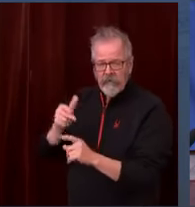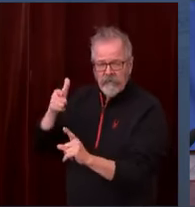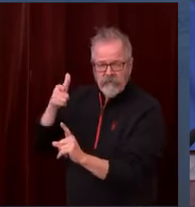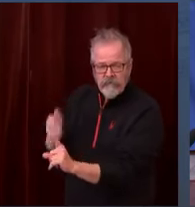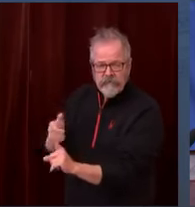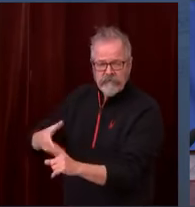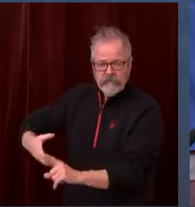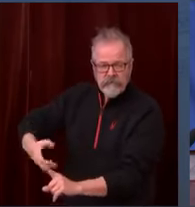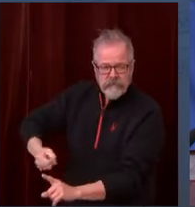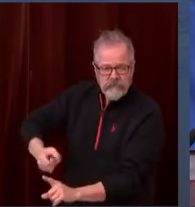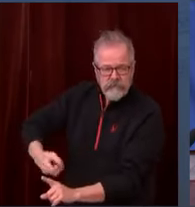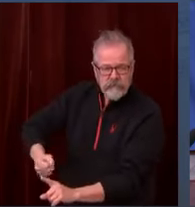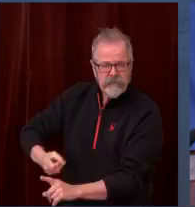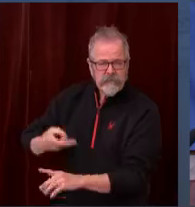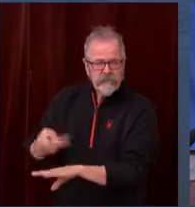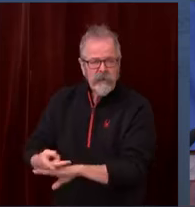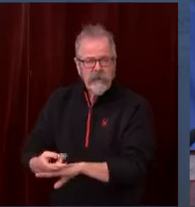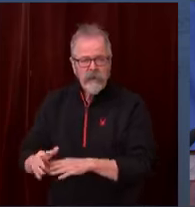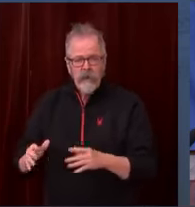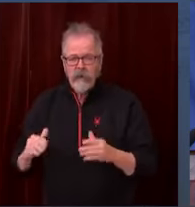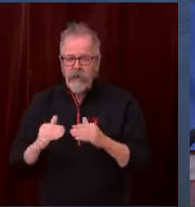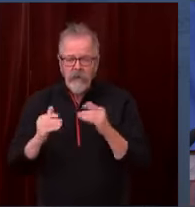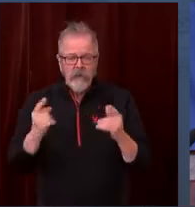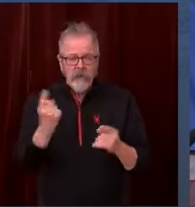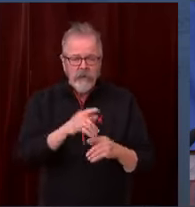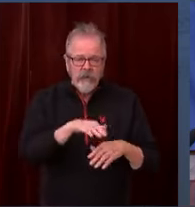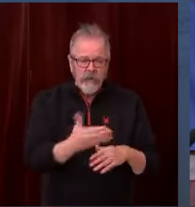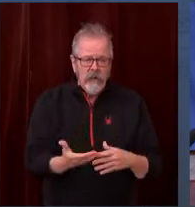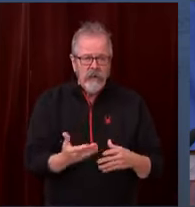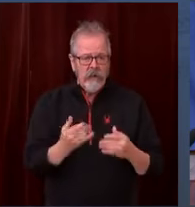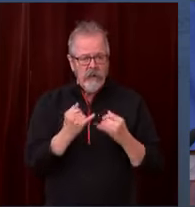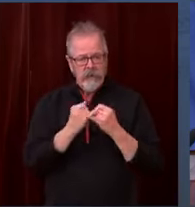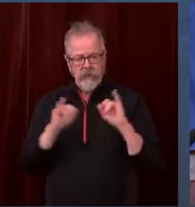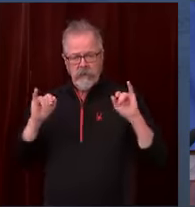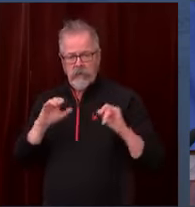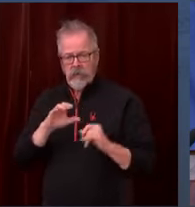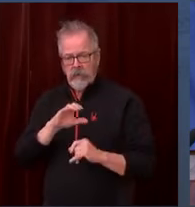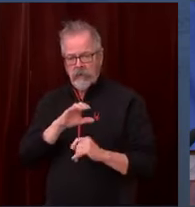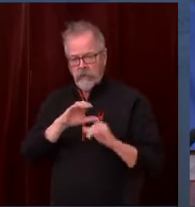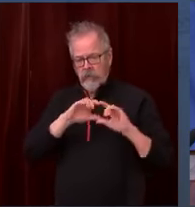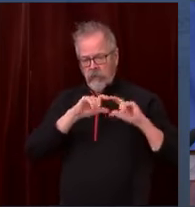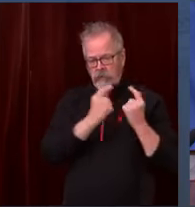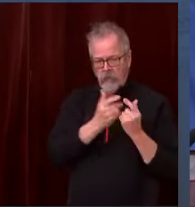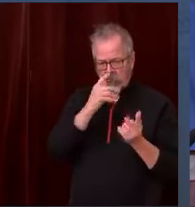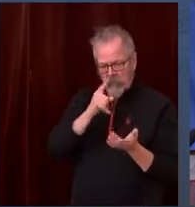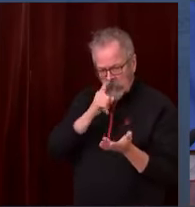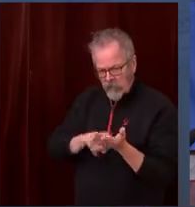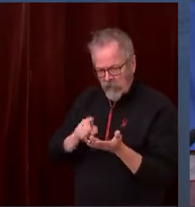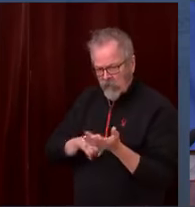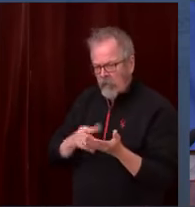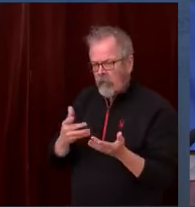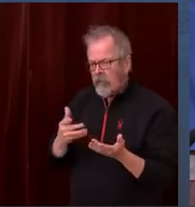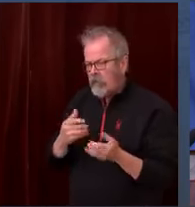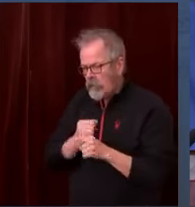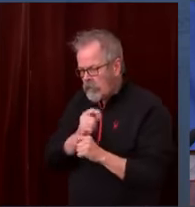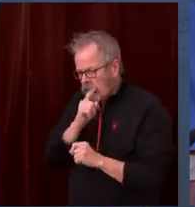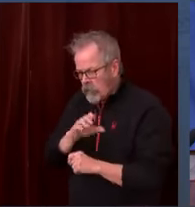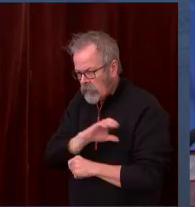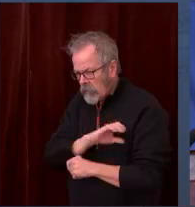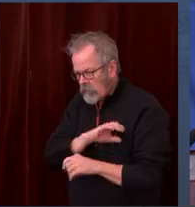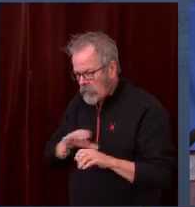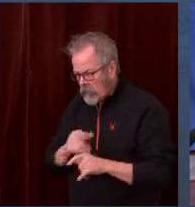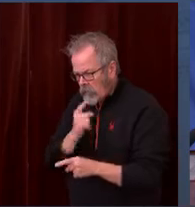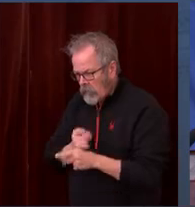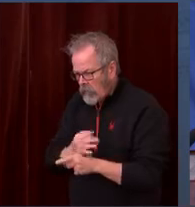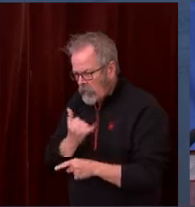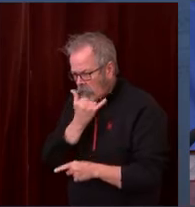in Tacoma, I organized a task force to gather input from community leaders, law enforcement, and family members on how